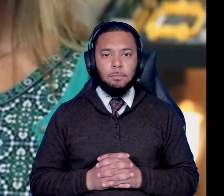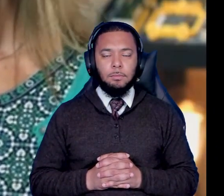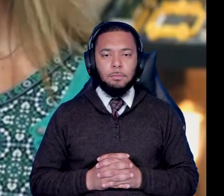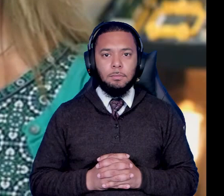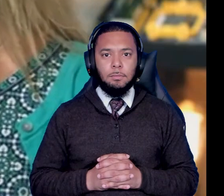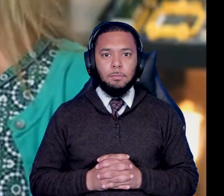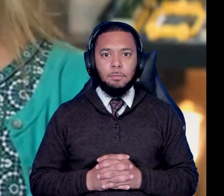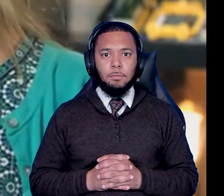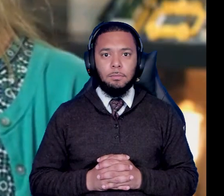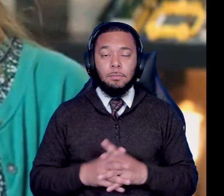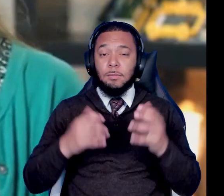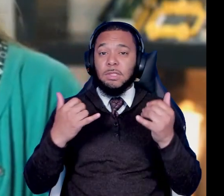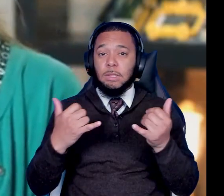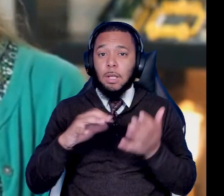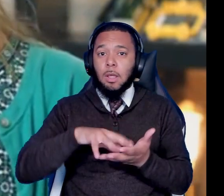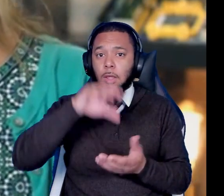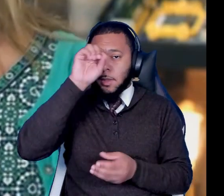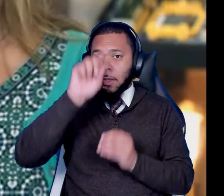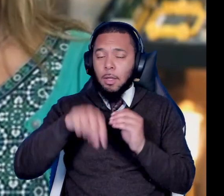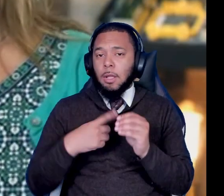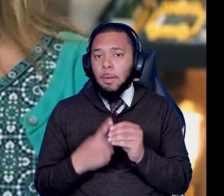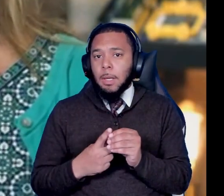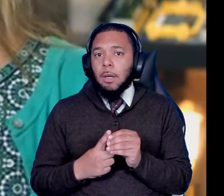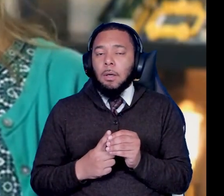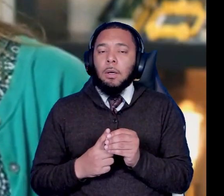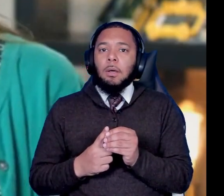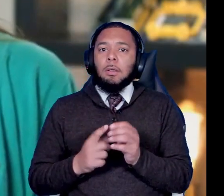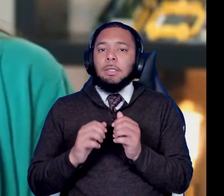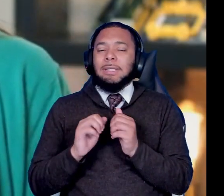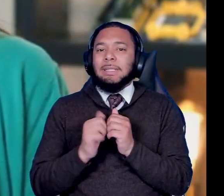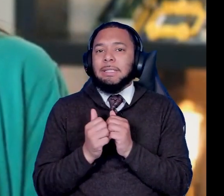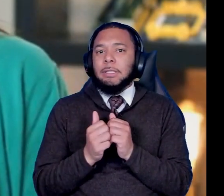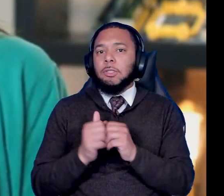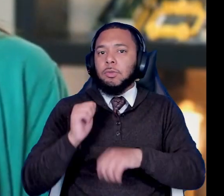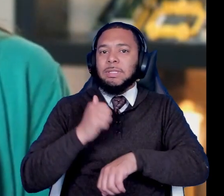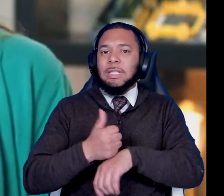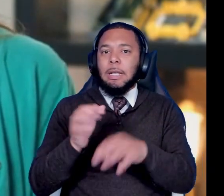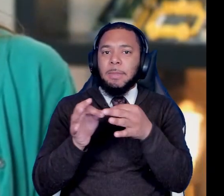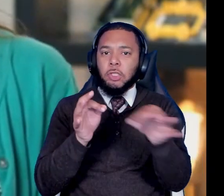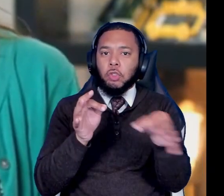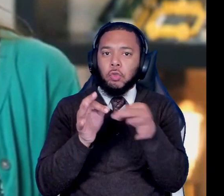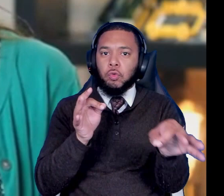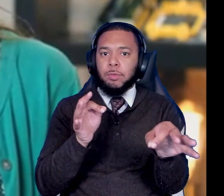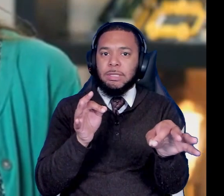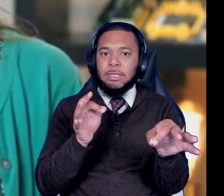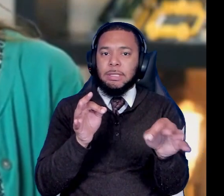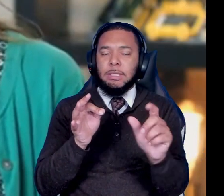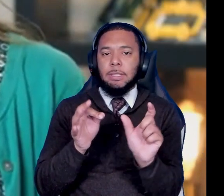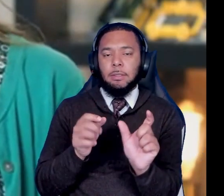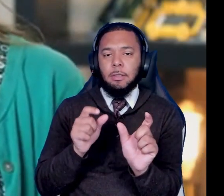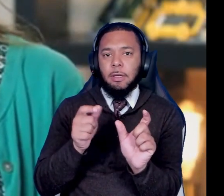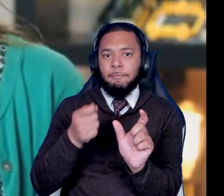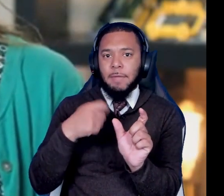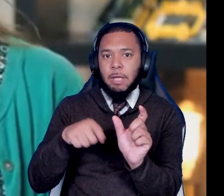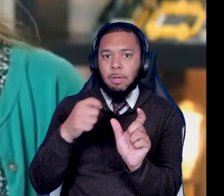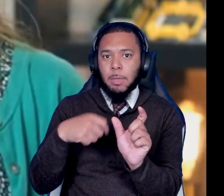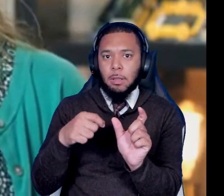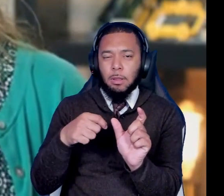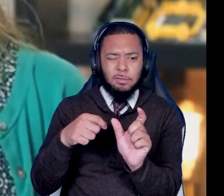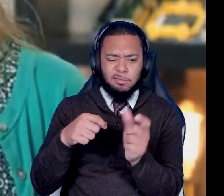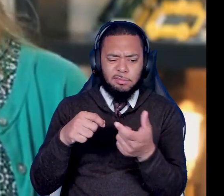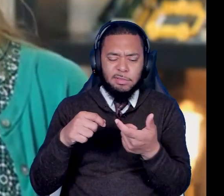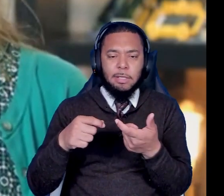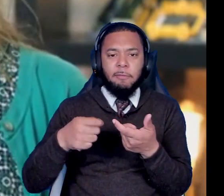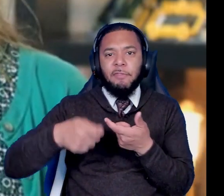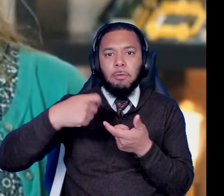So let's talk about how we could maybe set up a string variable so that we could have